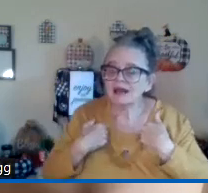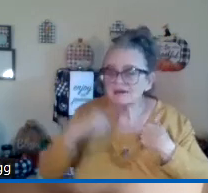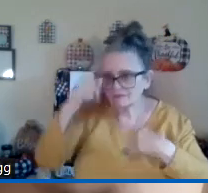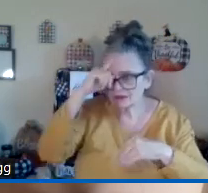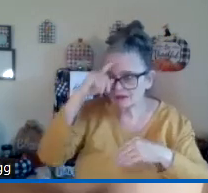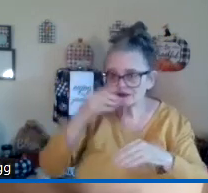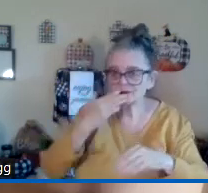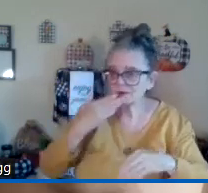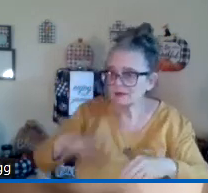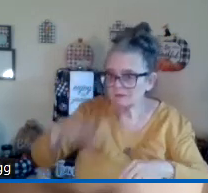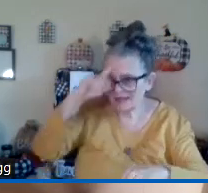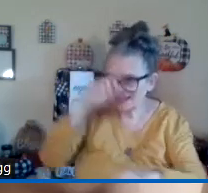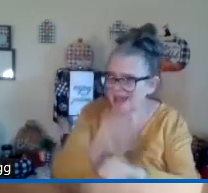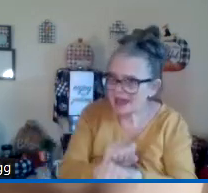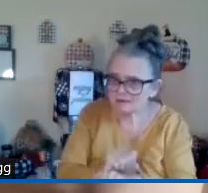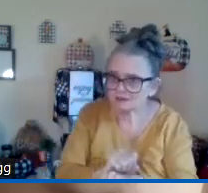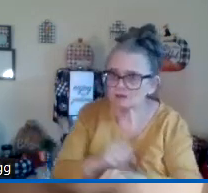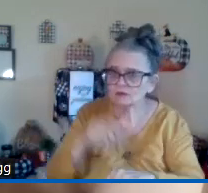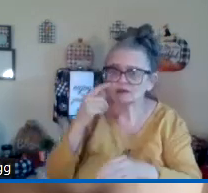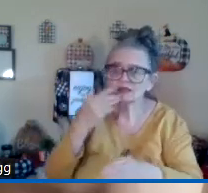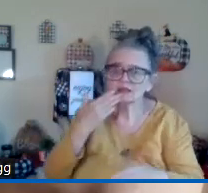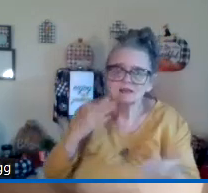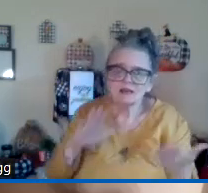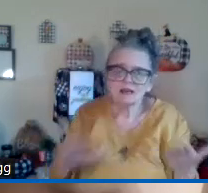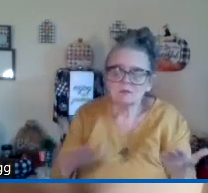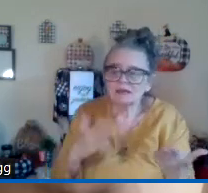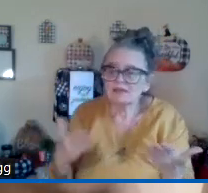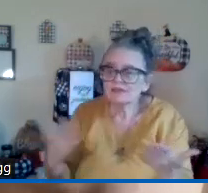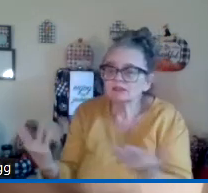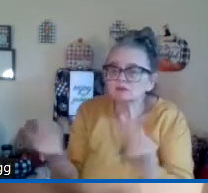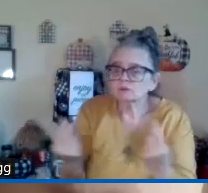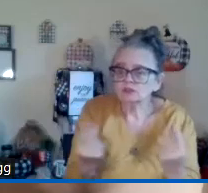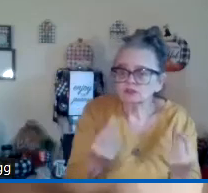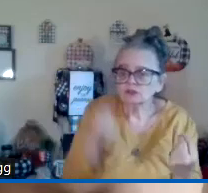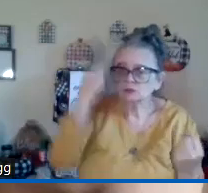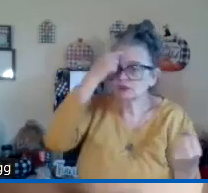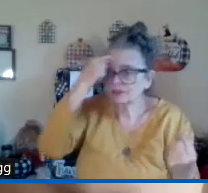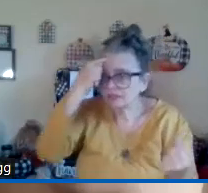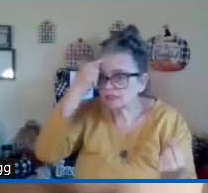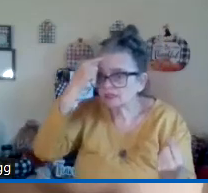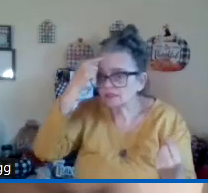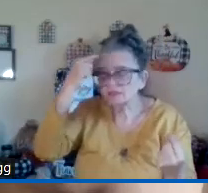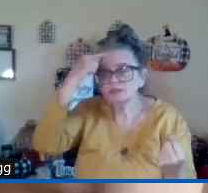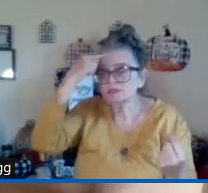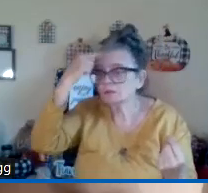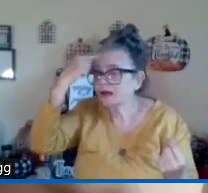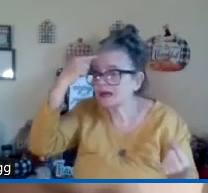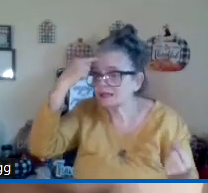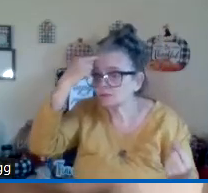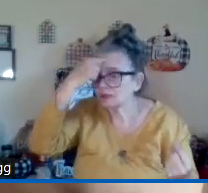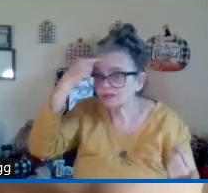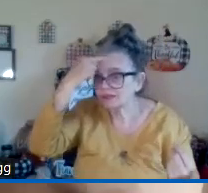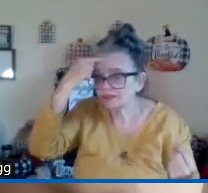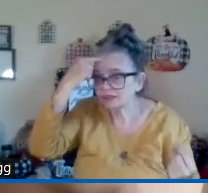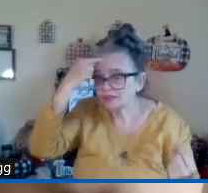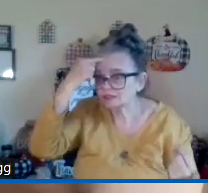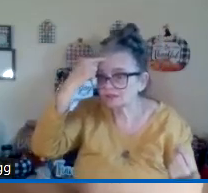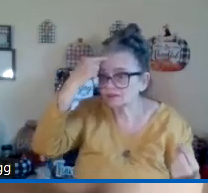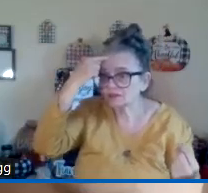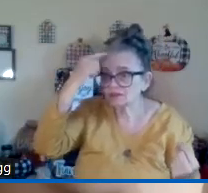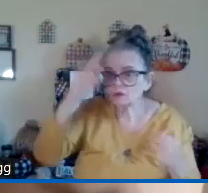we have a bad habit, or a bad thing that we do or think. Even in our mind, we can